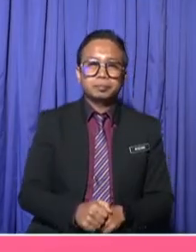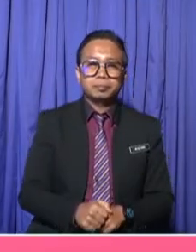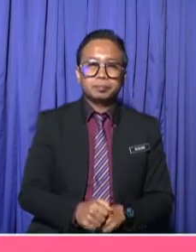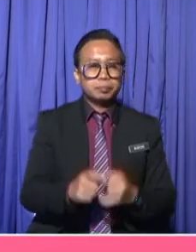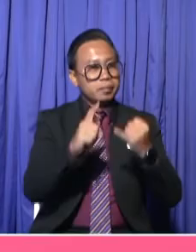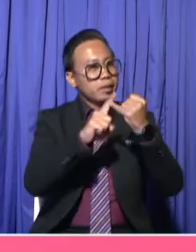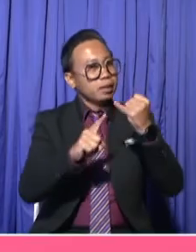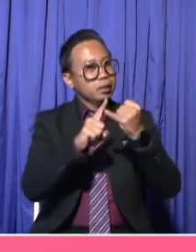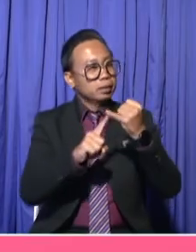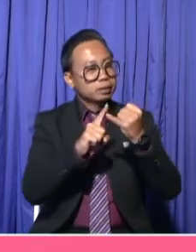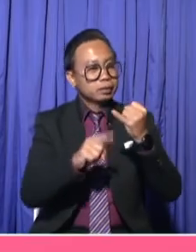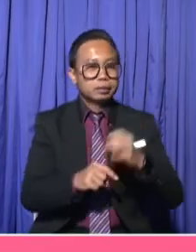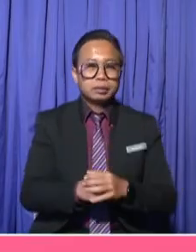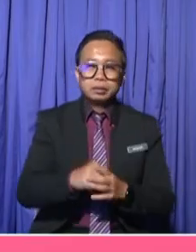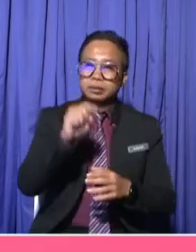Lastly,